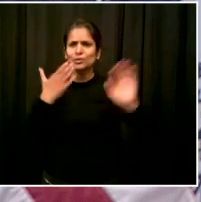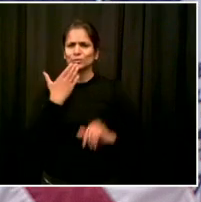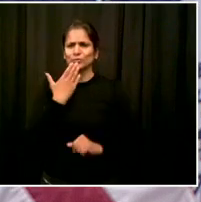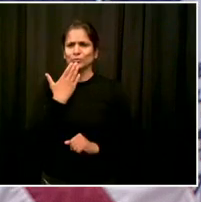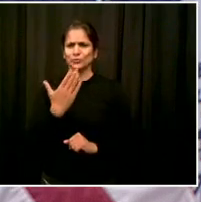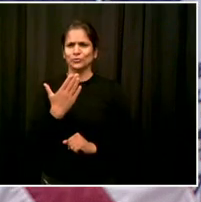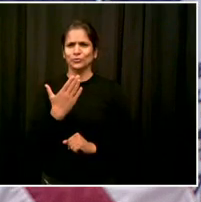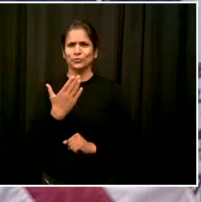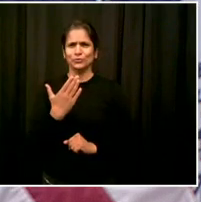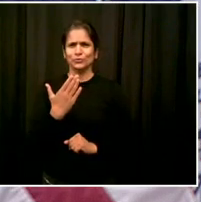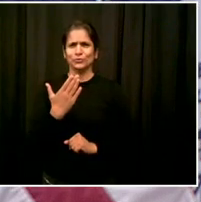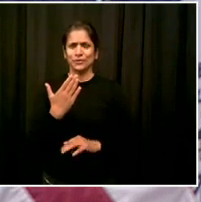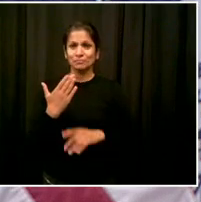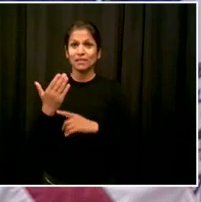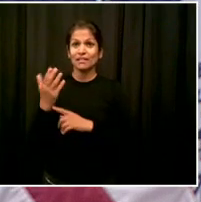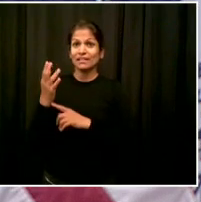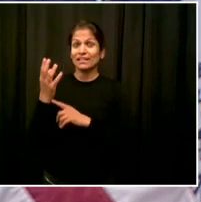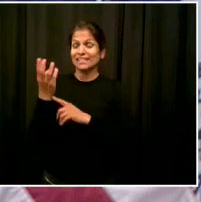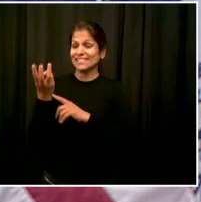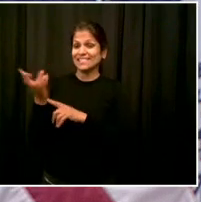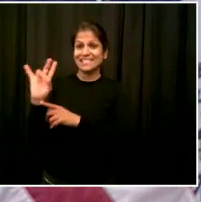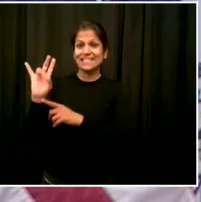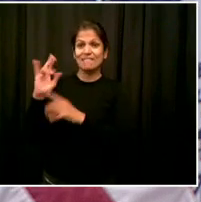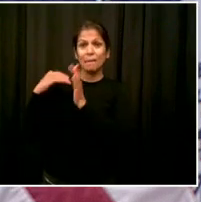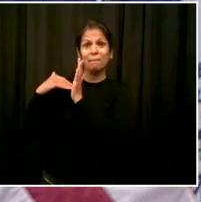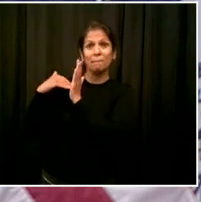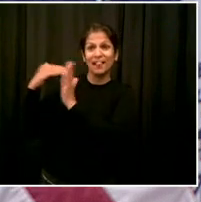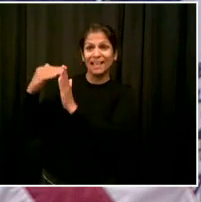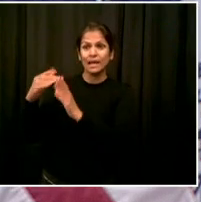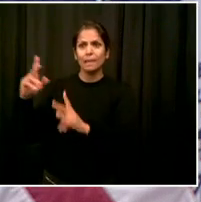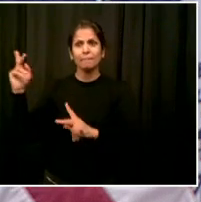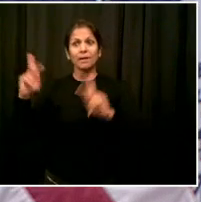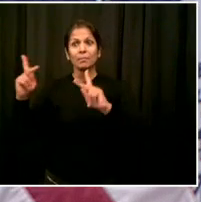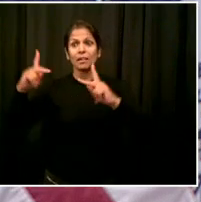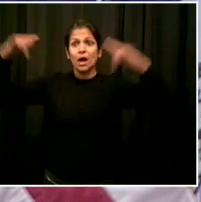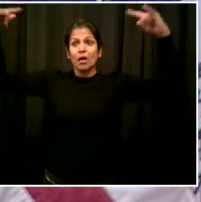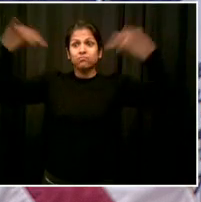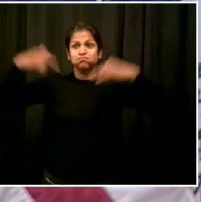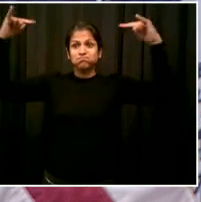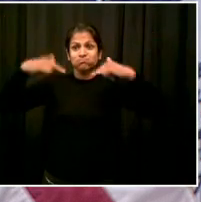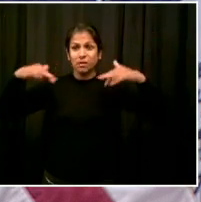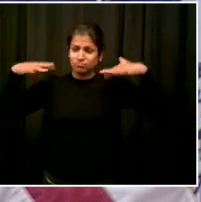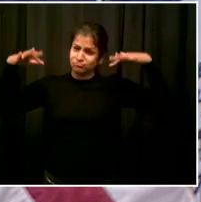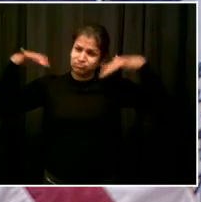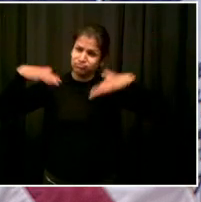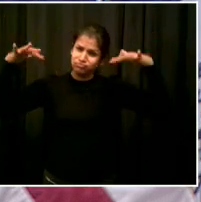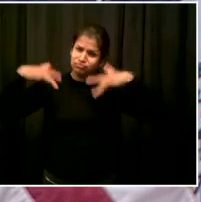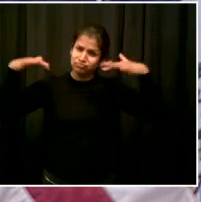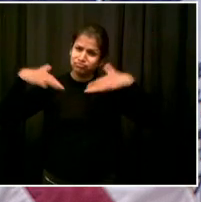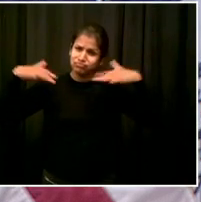So we have to take a little bit of a big picture view here, Henry. We're going through a rough patch. The world's going through a rough